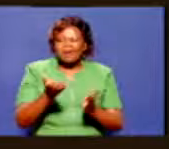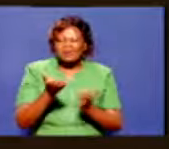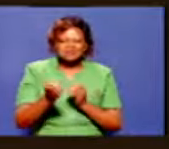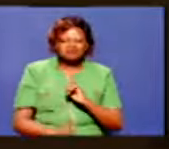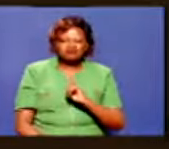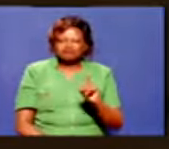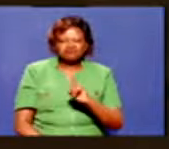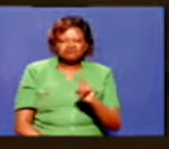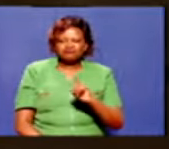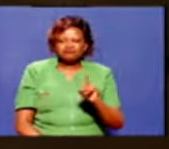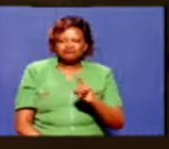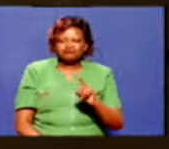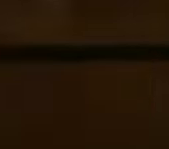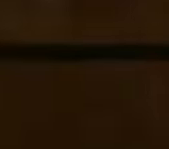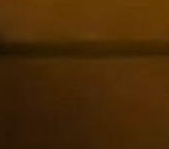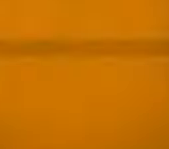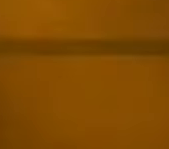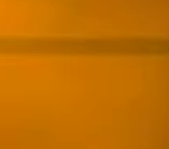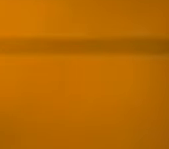makendo.